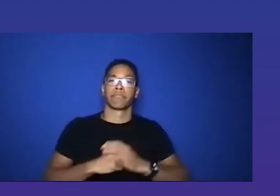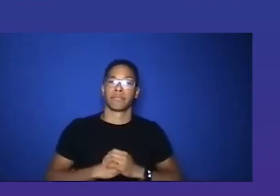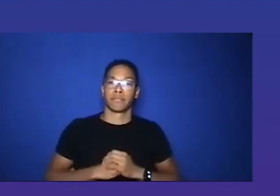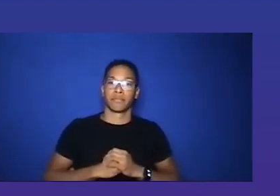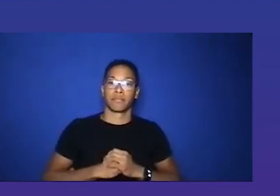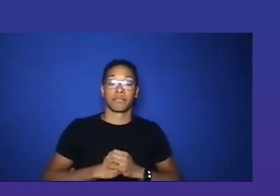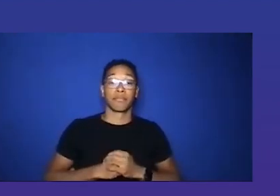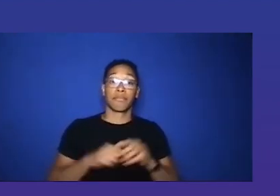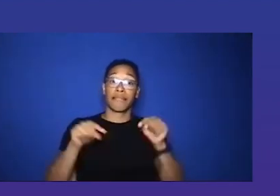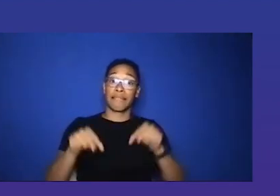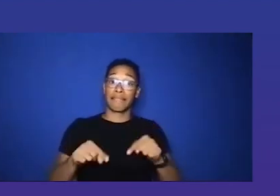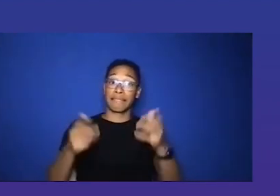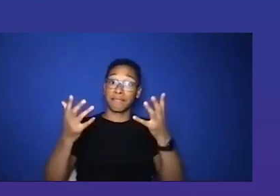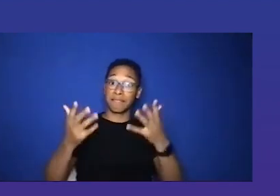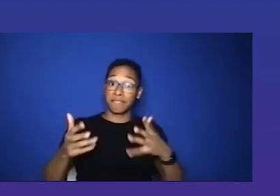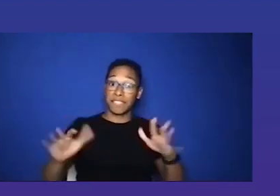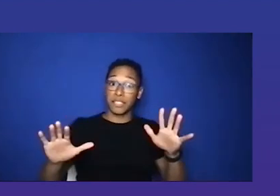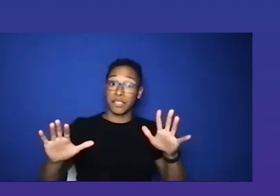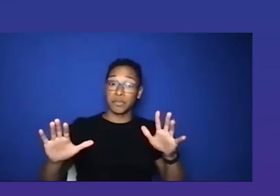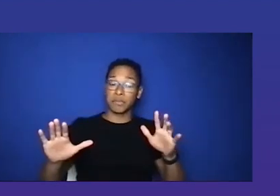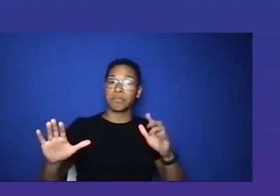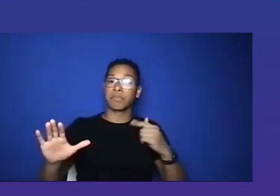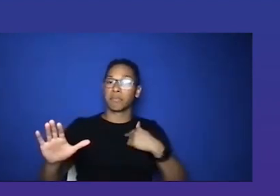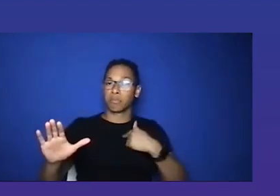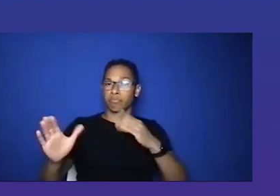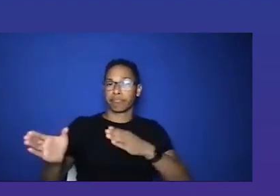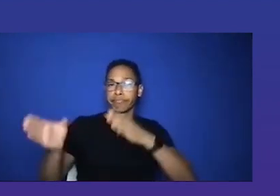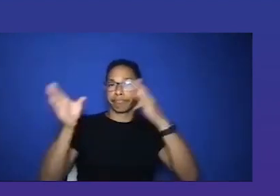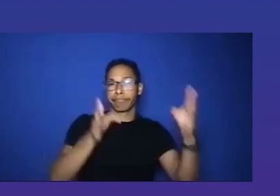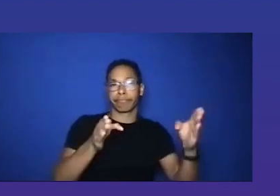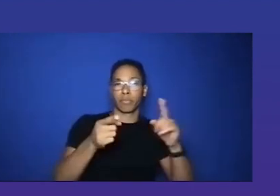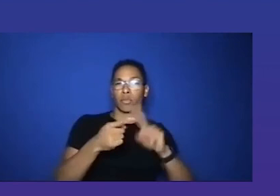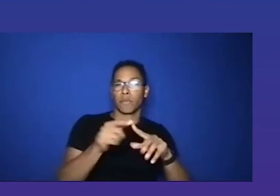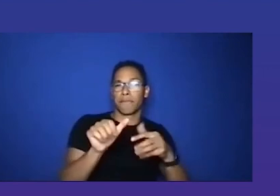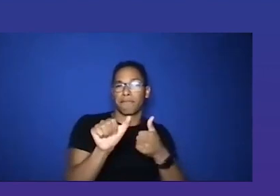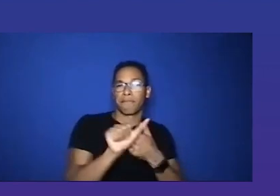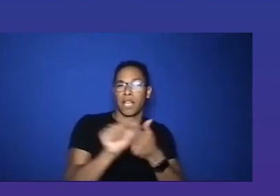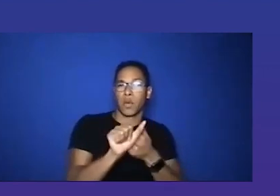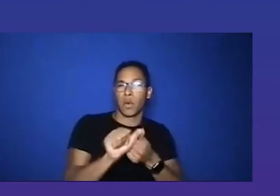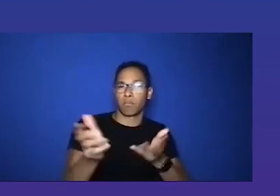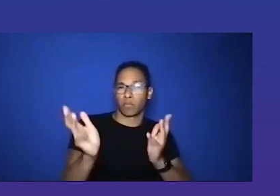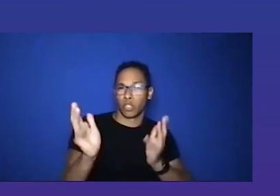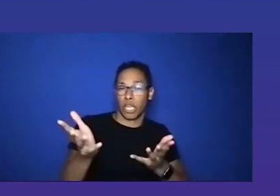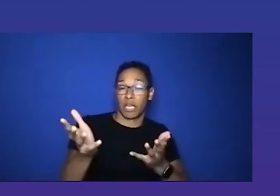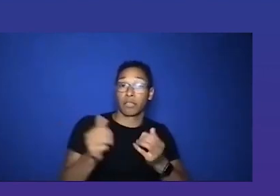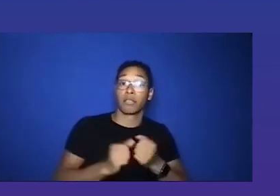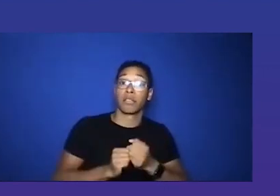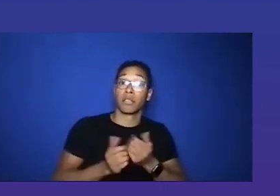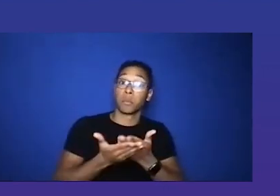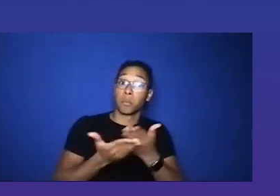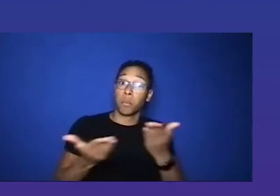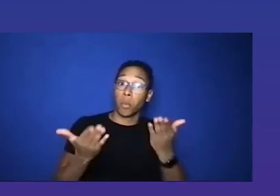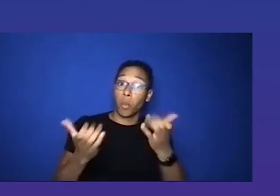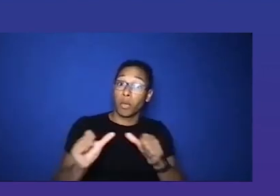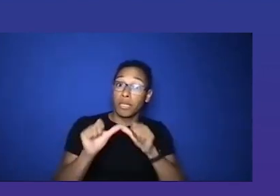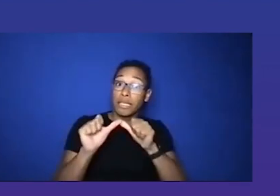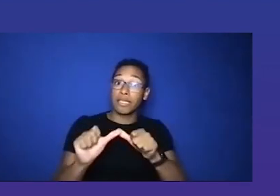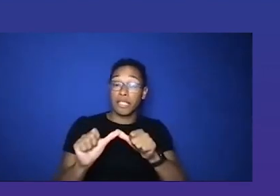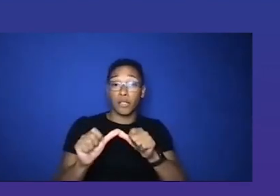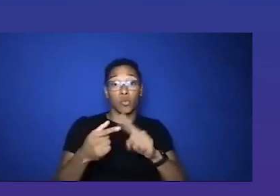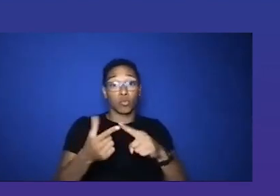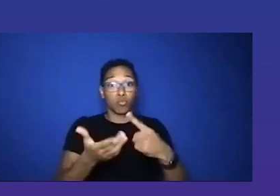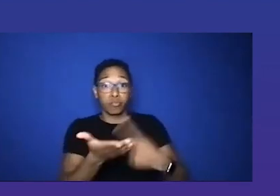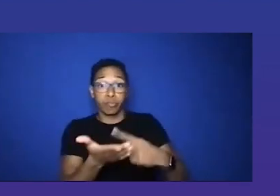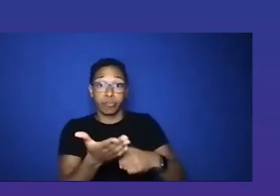Right after this, we're going to head over to the session follow-up chat if you want to continue talking about what we shared here amongst